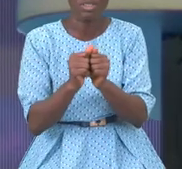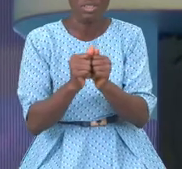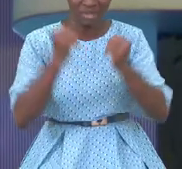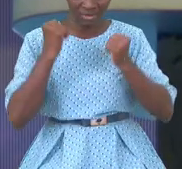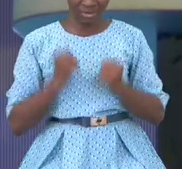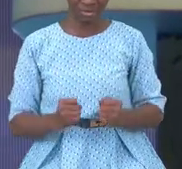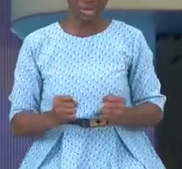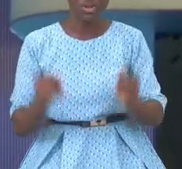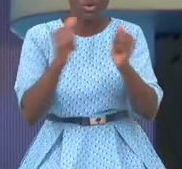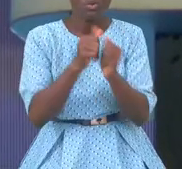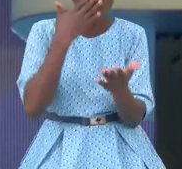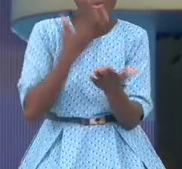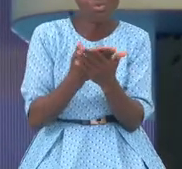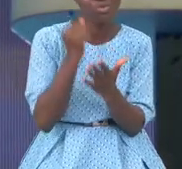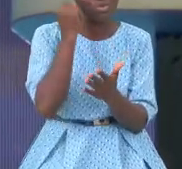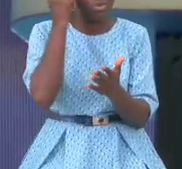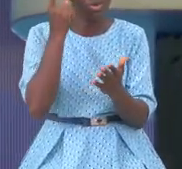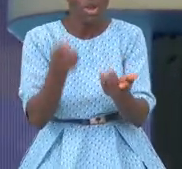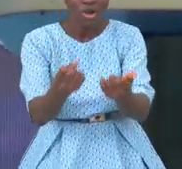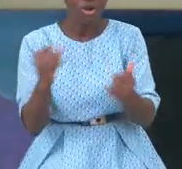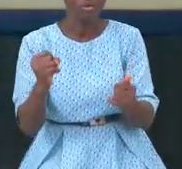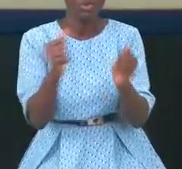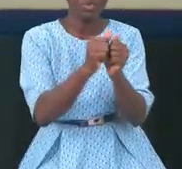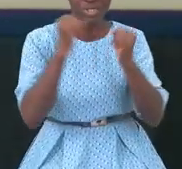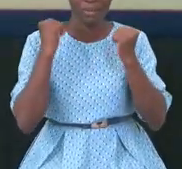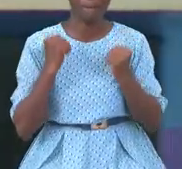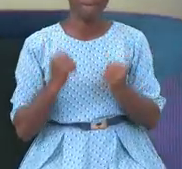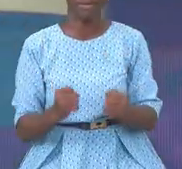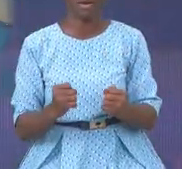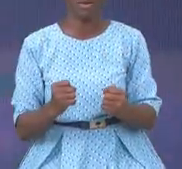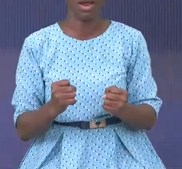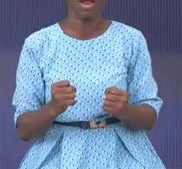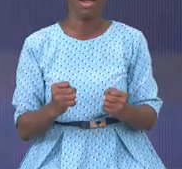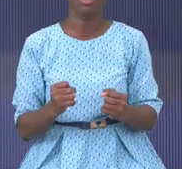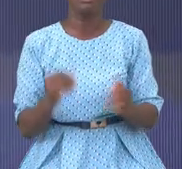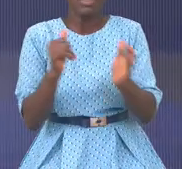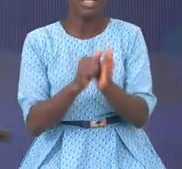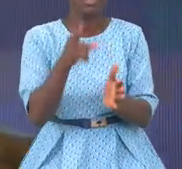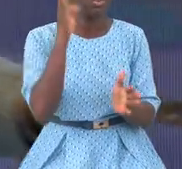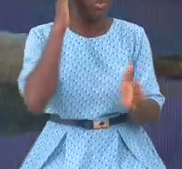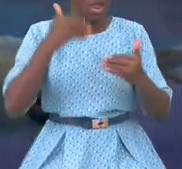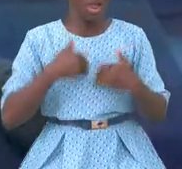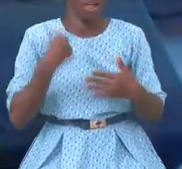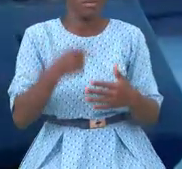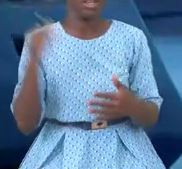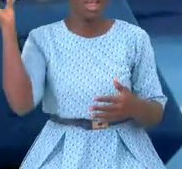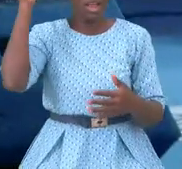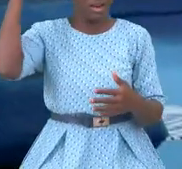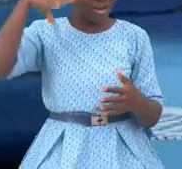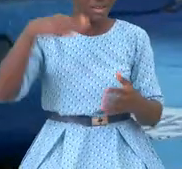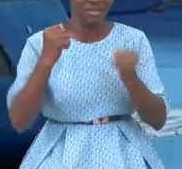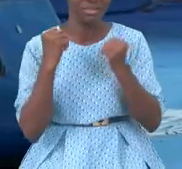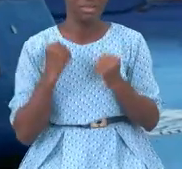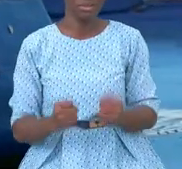you will have the grace, the strength, the power, and the love of God